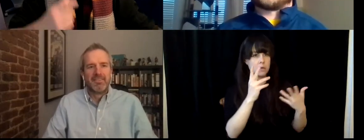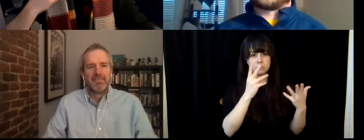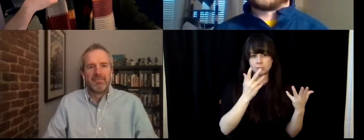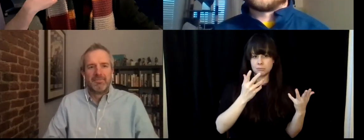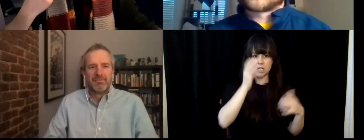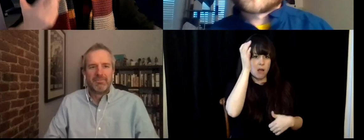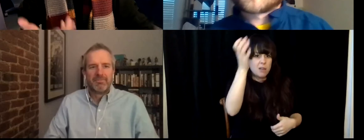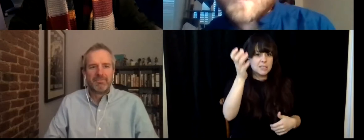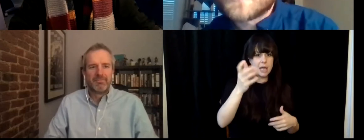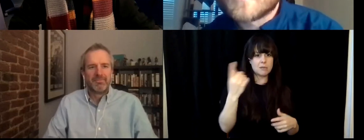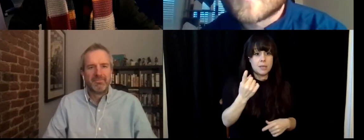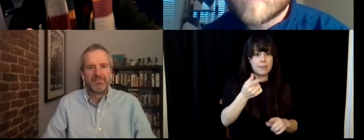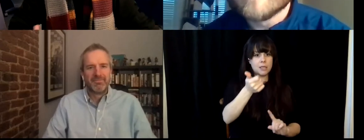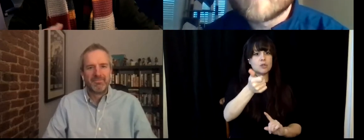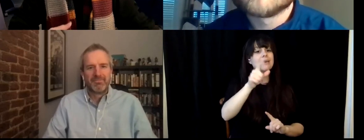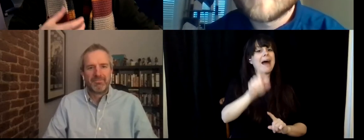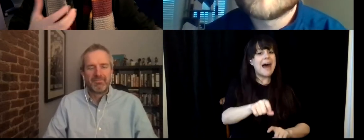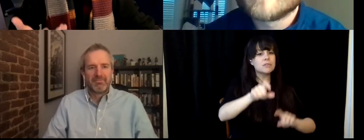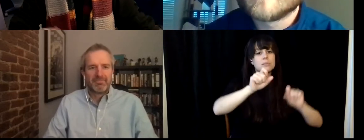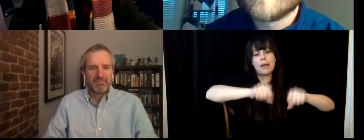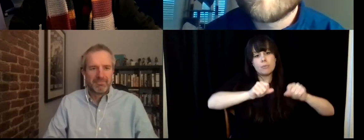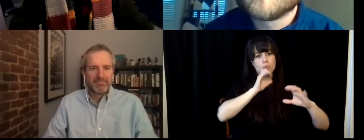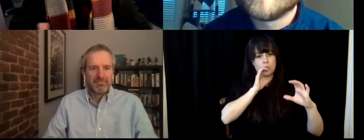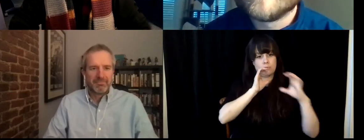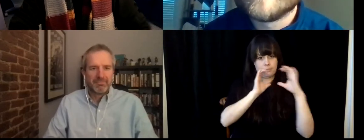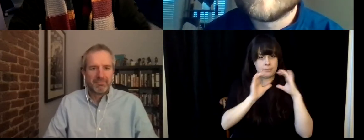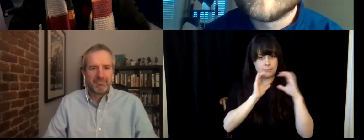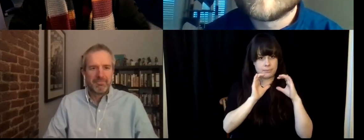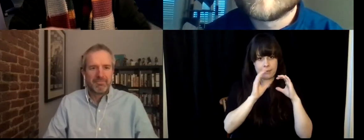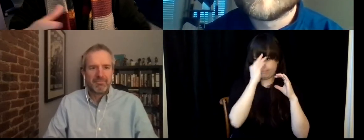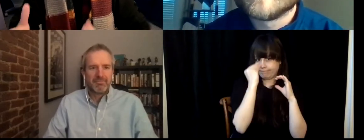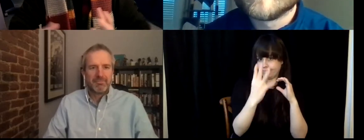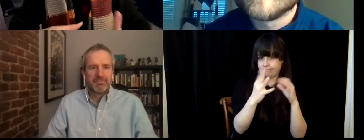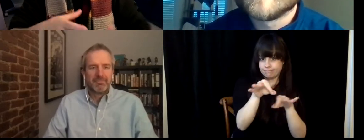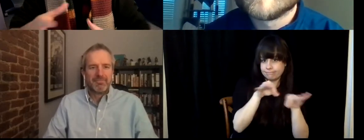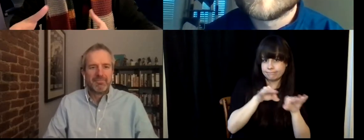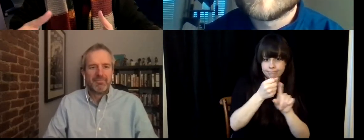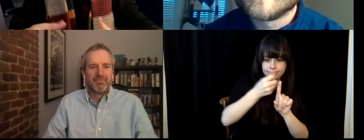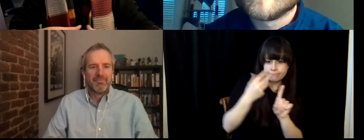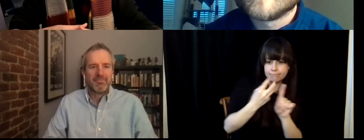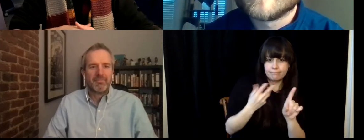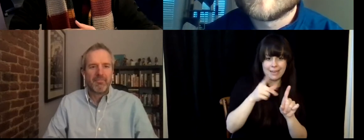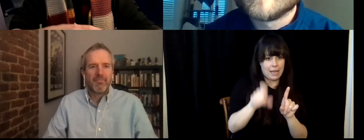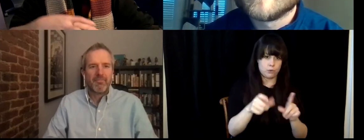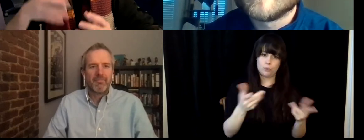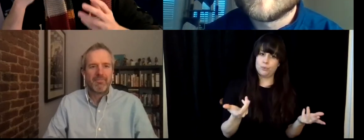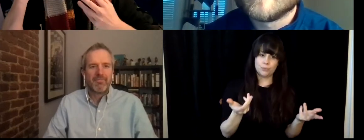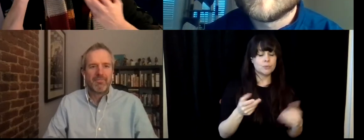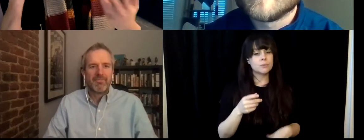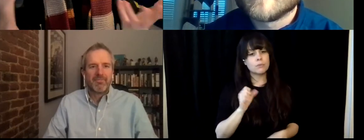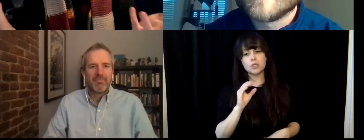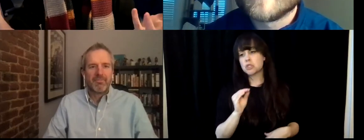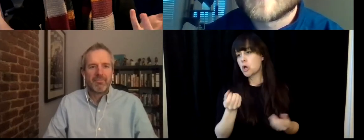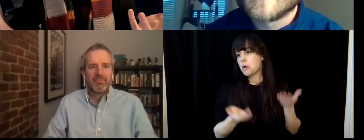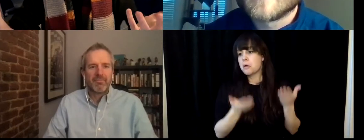that you are able to communicate it. And again, this there's going to be different things that you have to deal with, whether it's, you know,